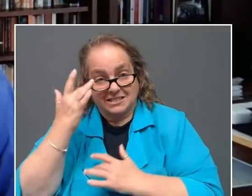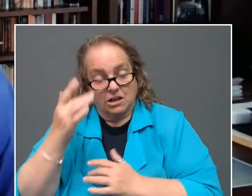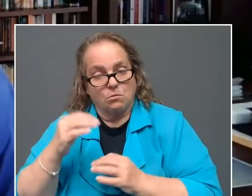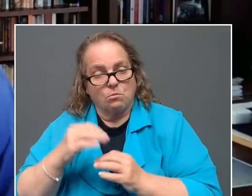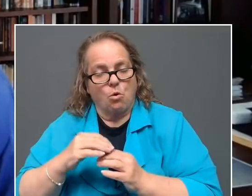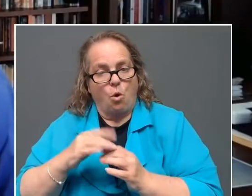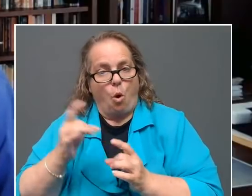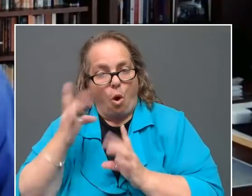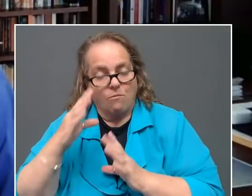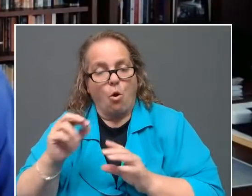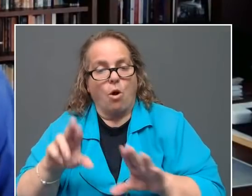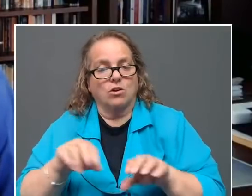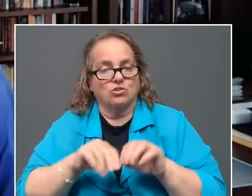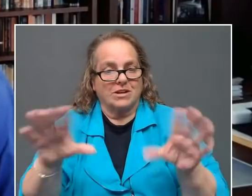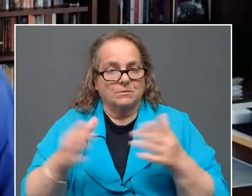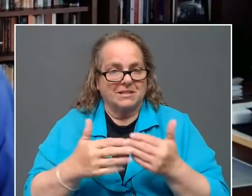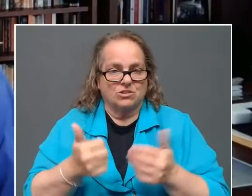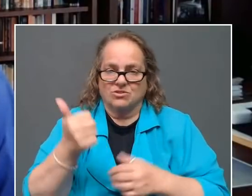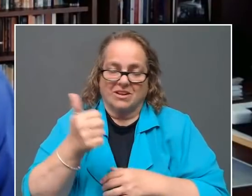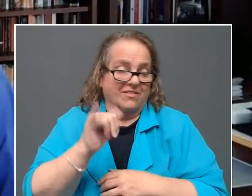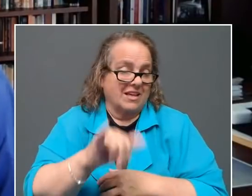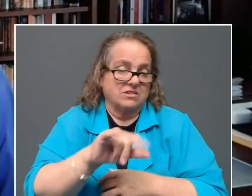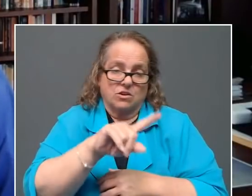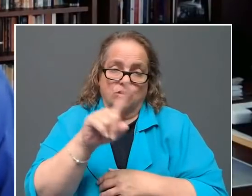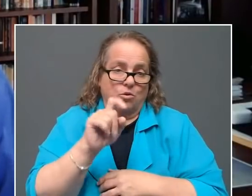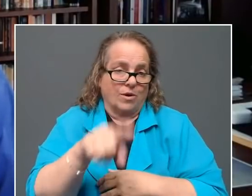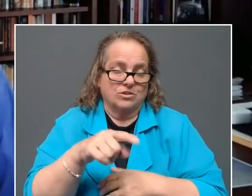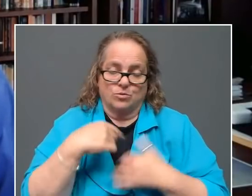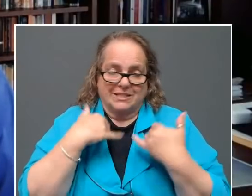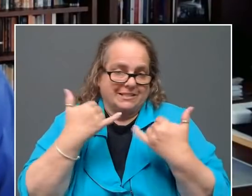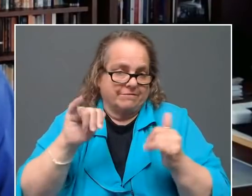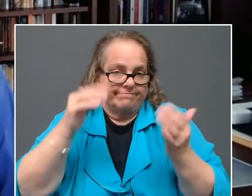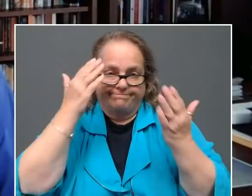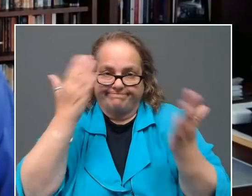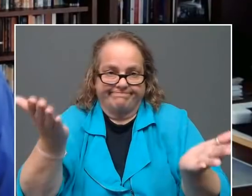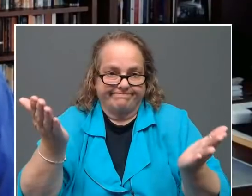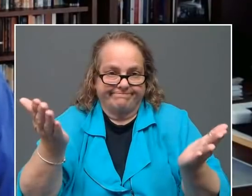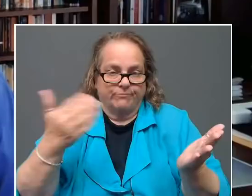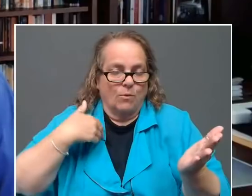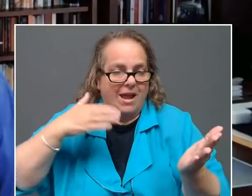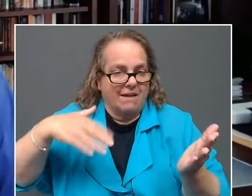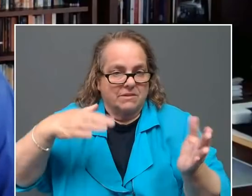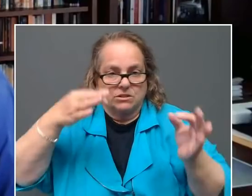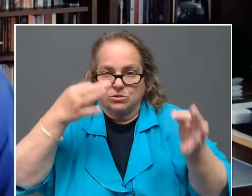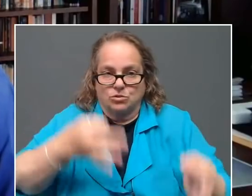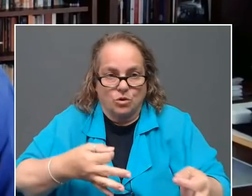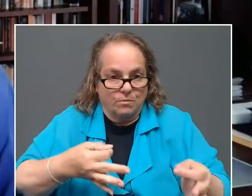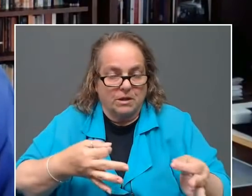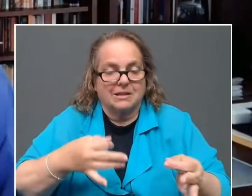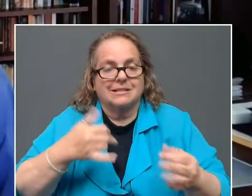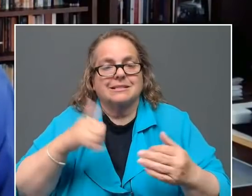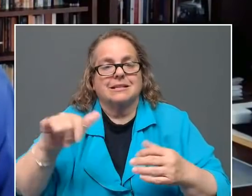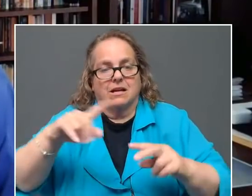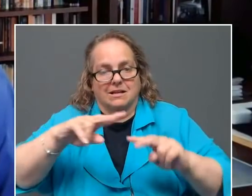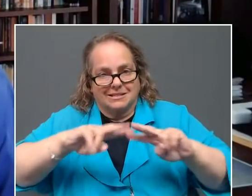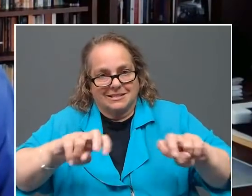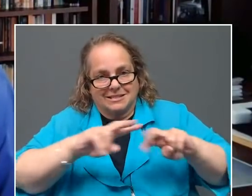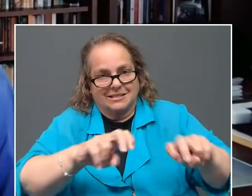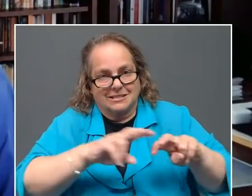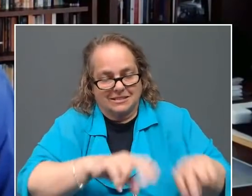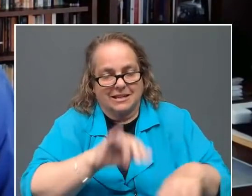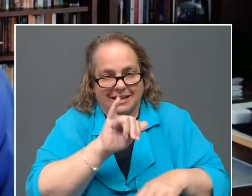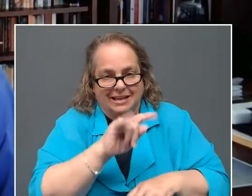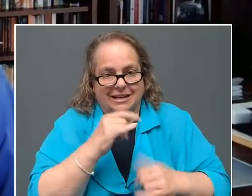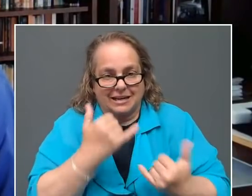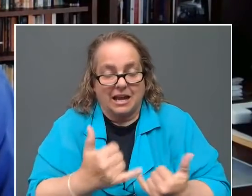easily? Those are all questions that still are to be determined. It's still being looked into. The bigger point,